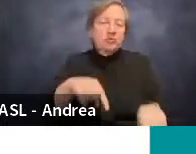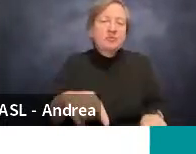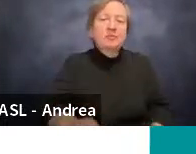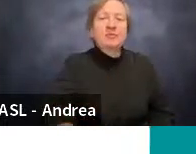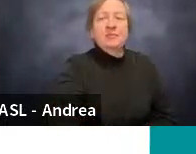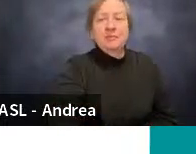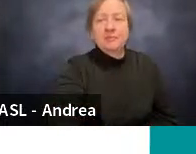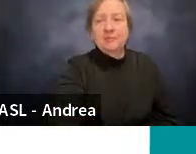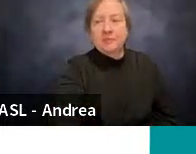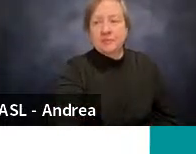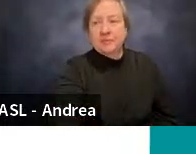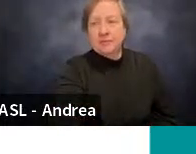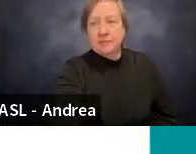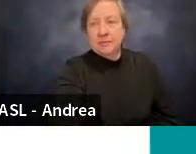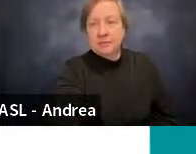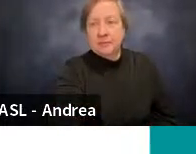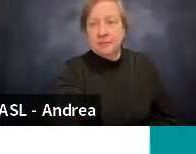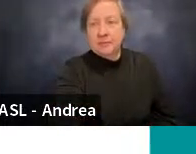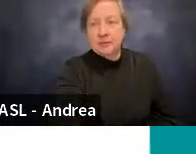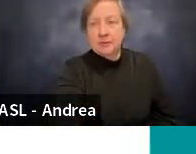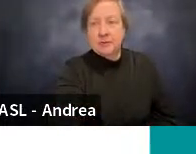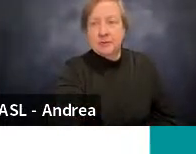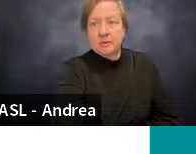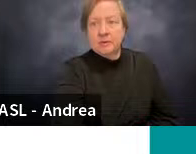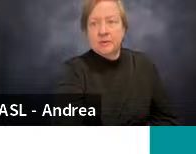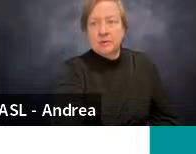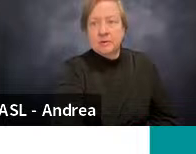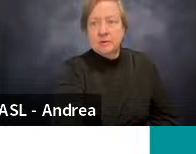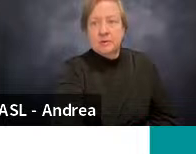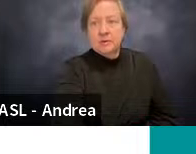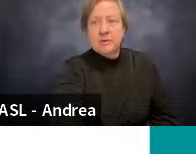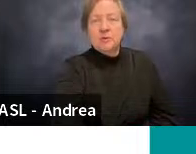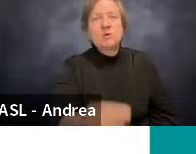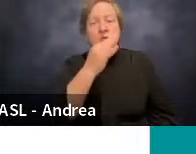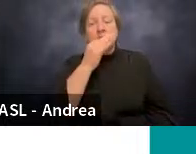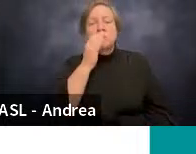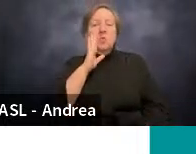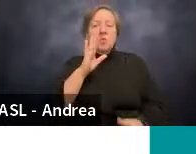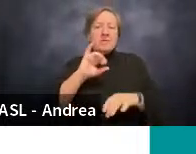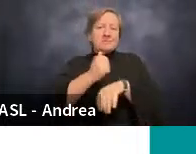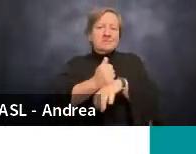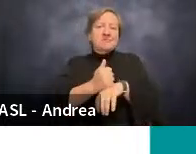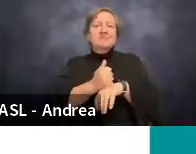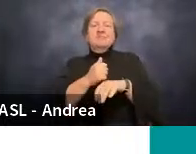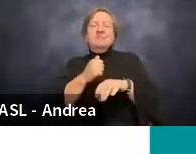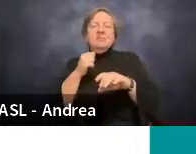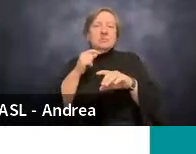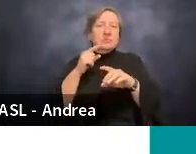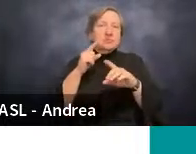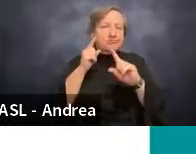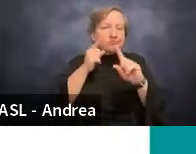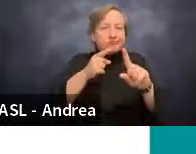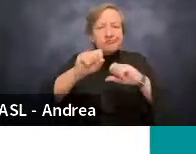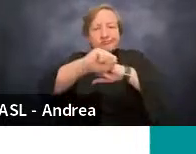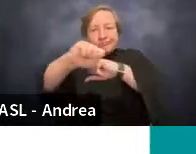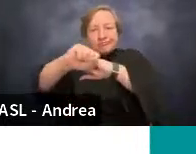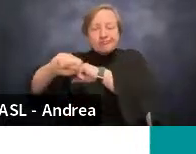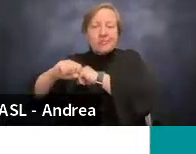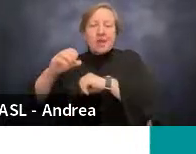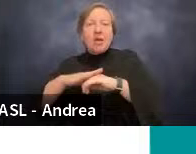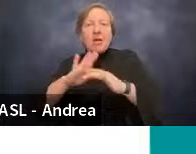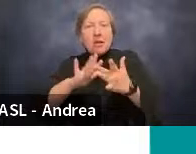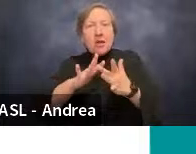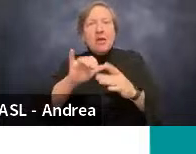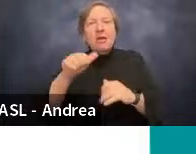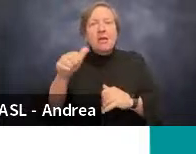Soon, the program will launch targeted campaigns on social media and other platforms to inform